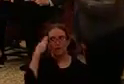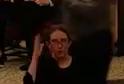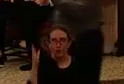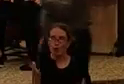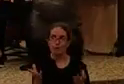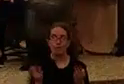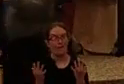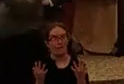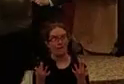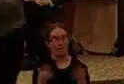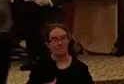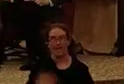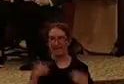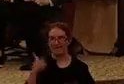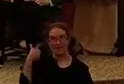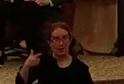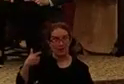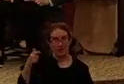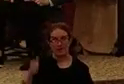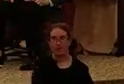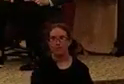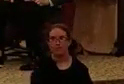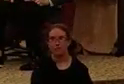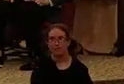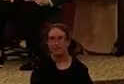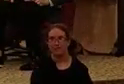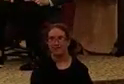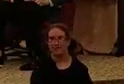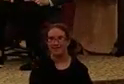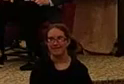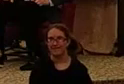down in there. They may have a gun.